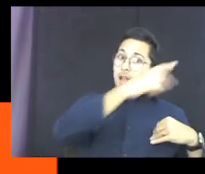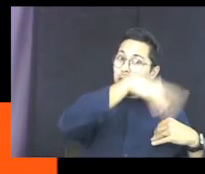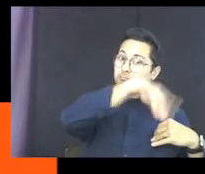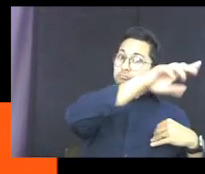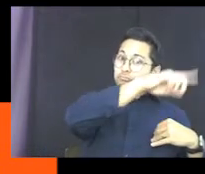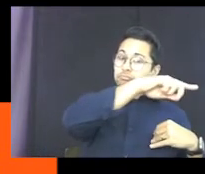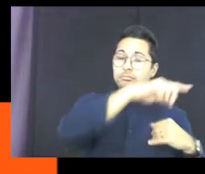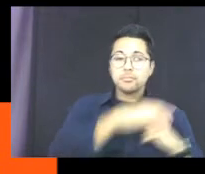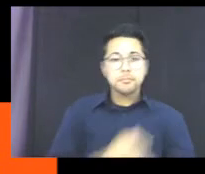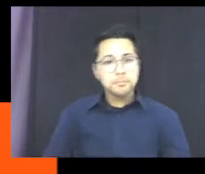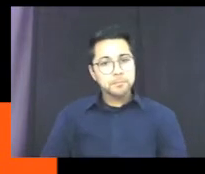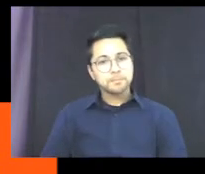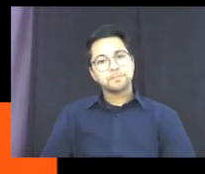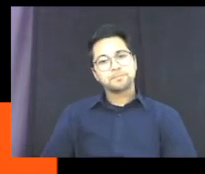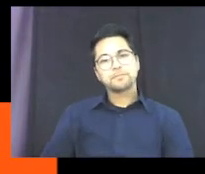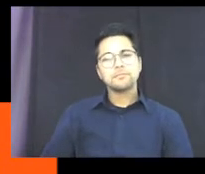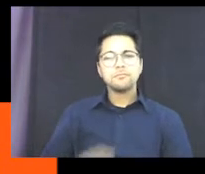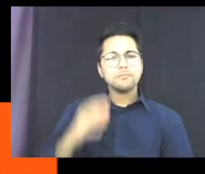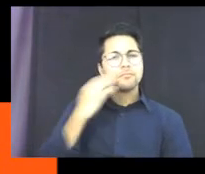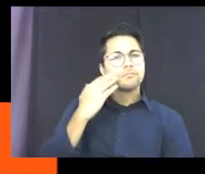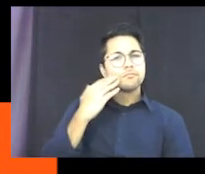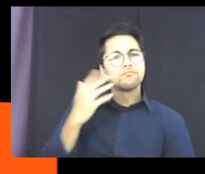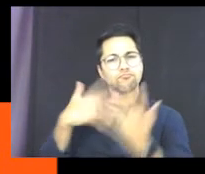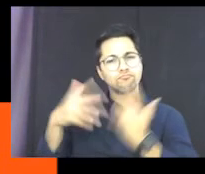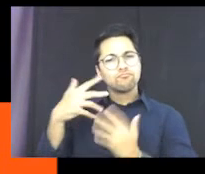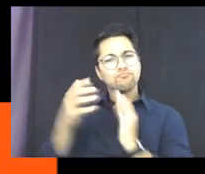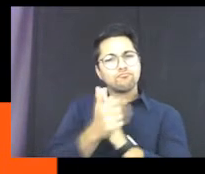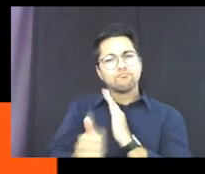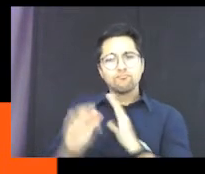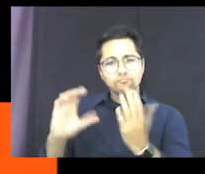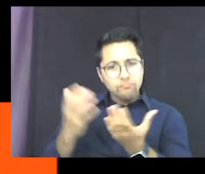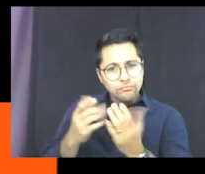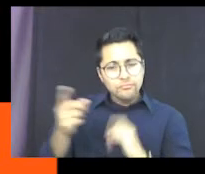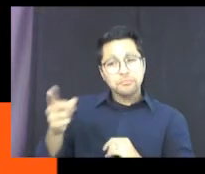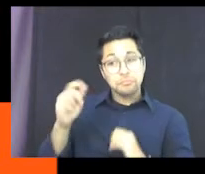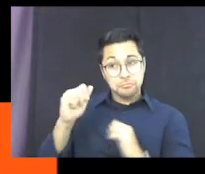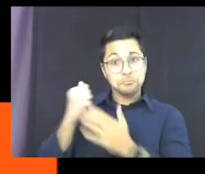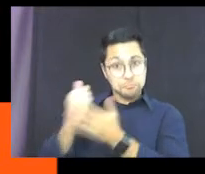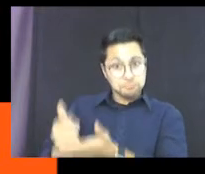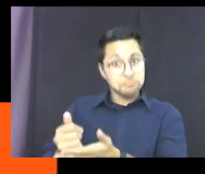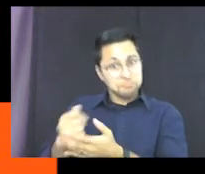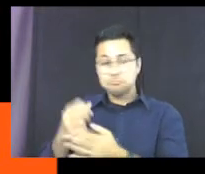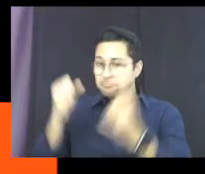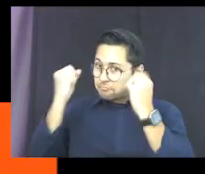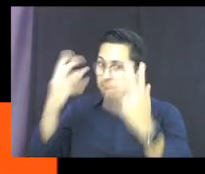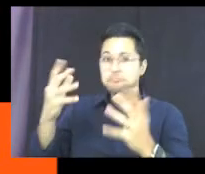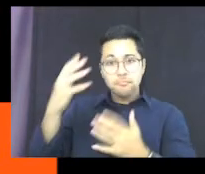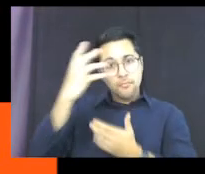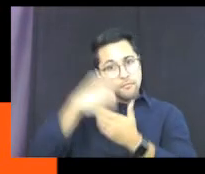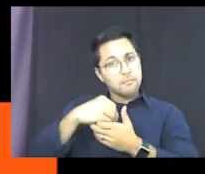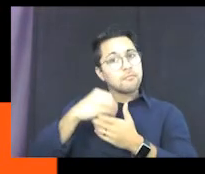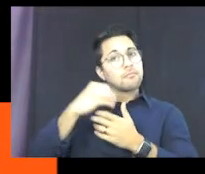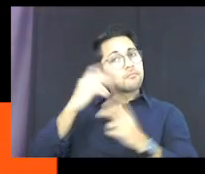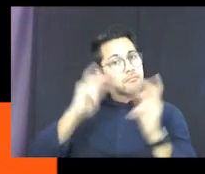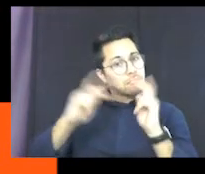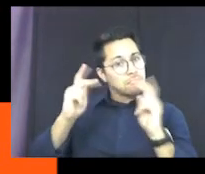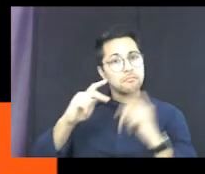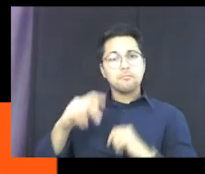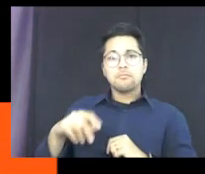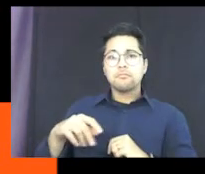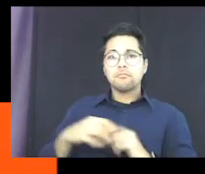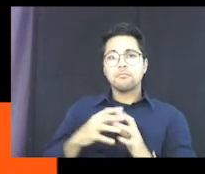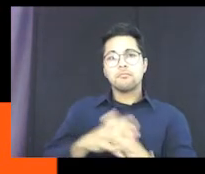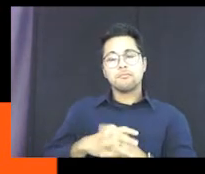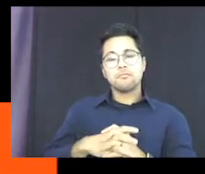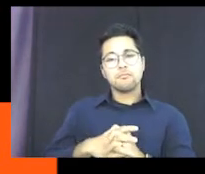friendships. Although social skills classes have helped many autistic individuals understand